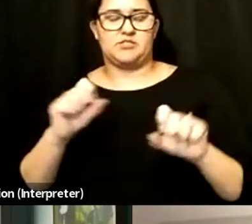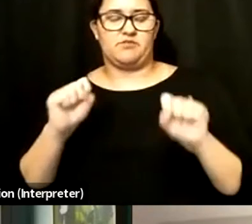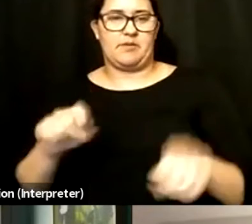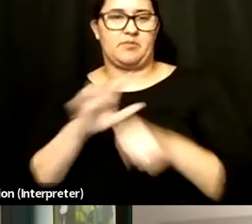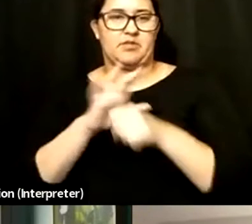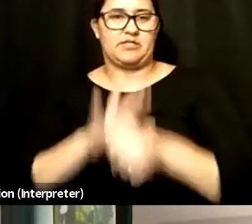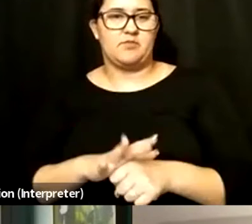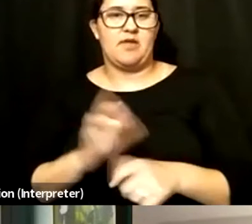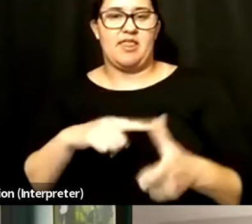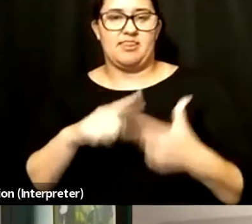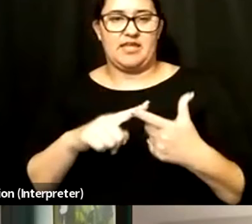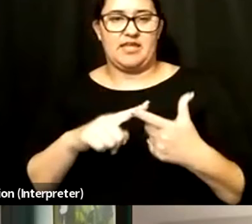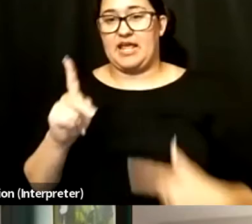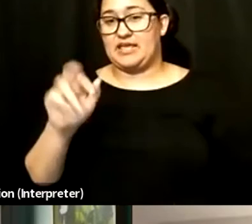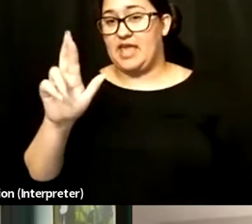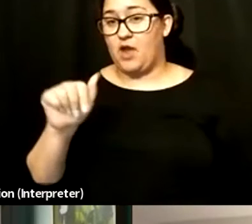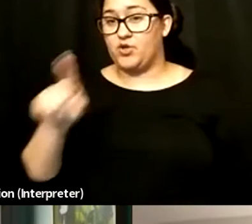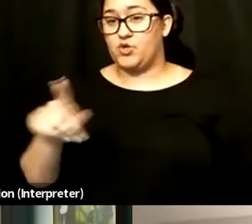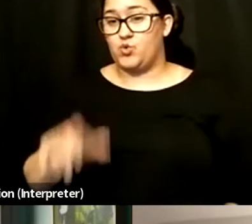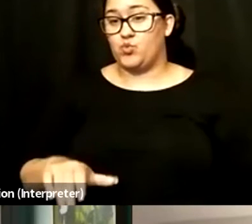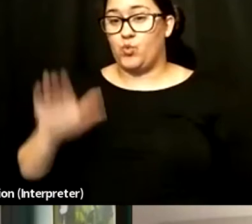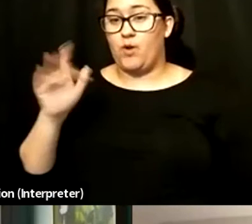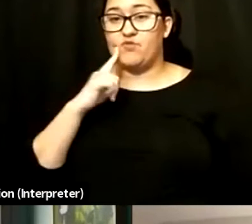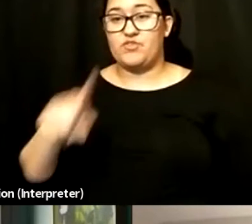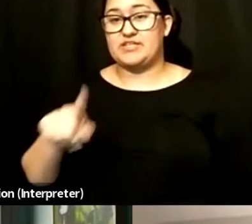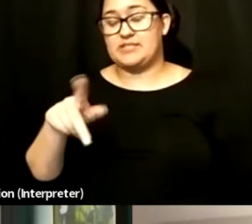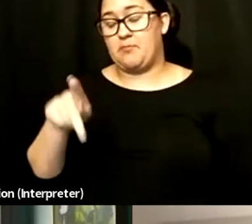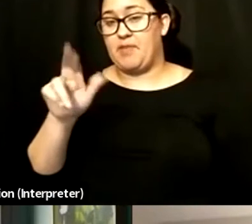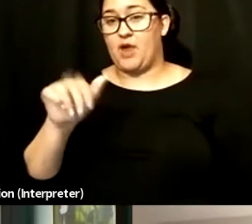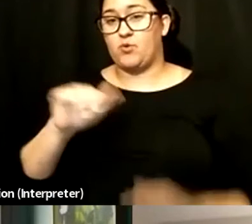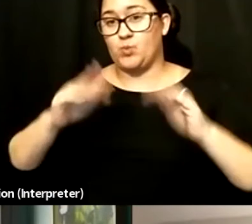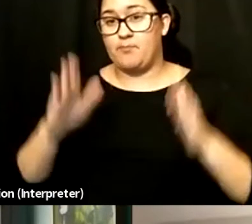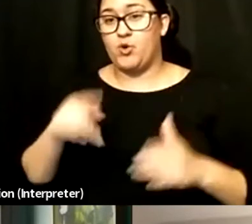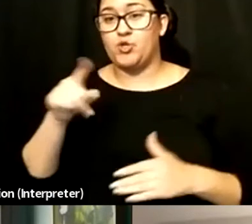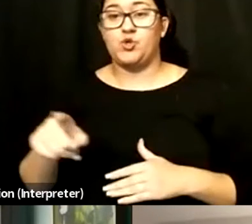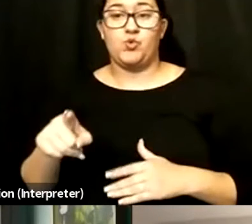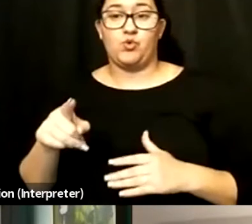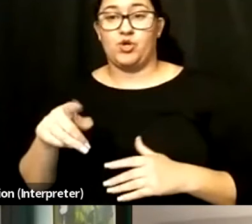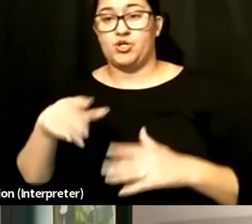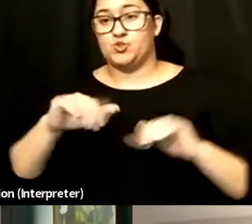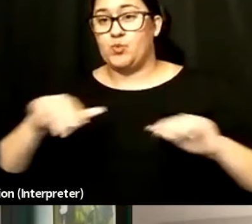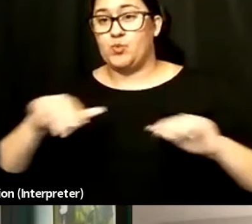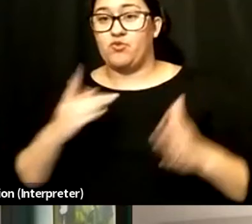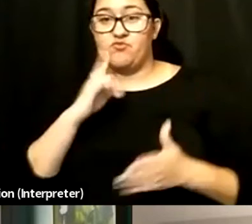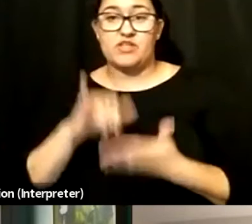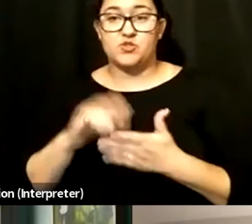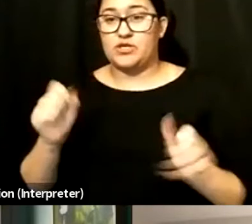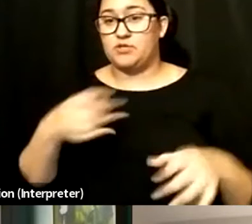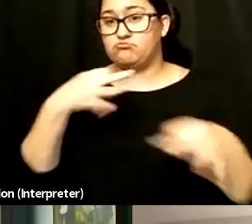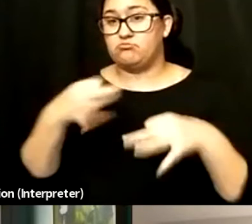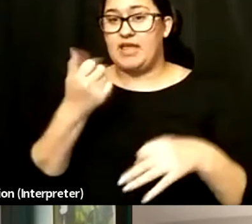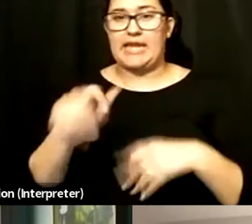And Kara, you grew up as a para swimmer and you were a Paralympic swimmer. And so can you talk a little bit about any kind